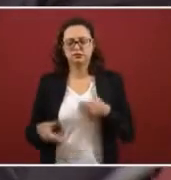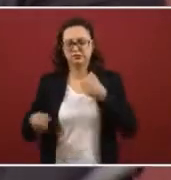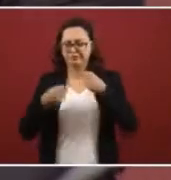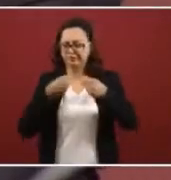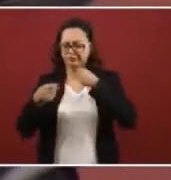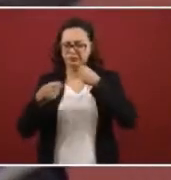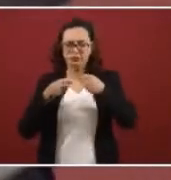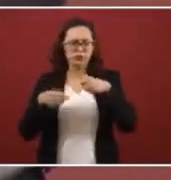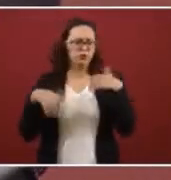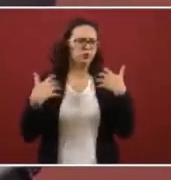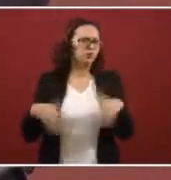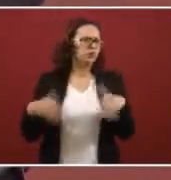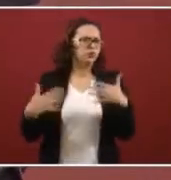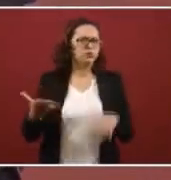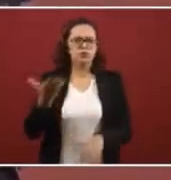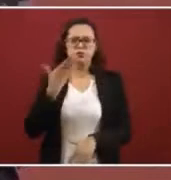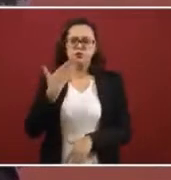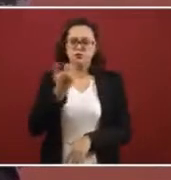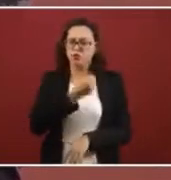I was with an extraordinary